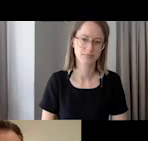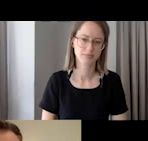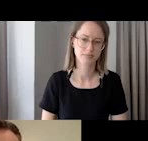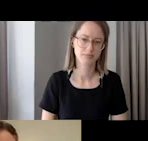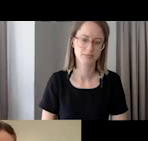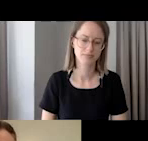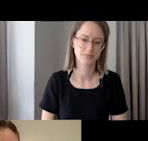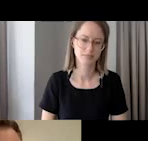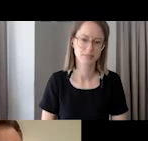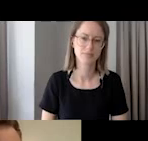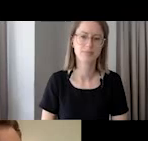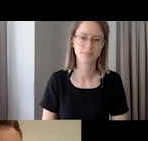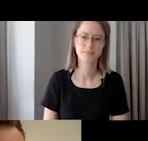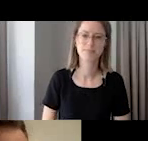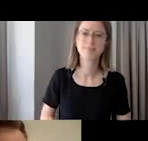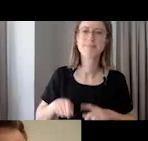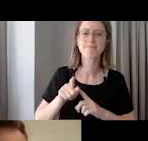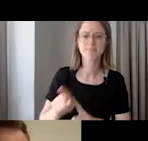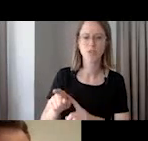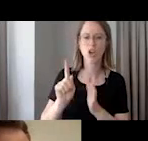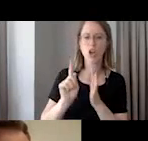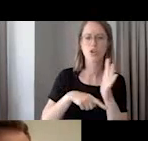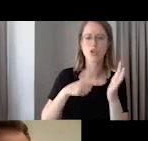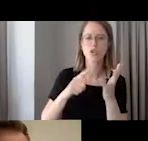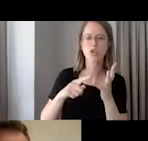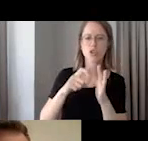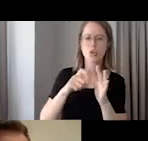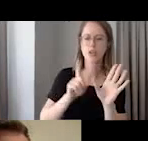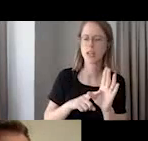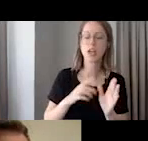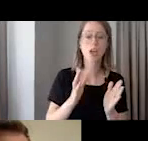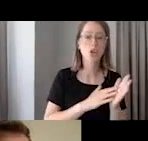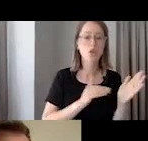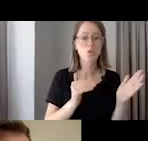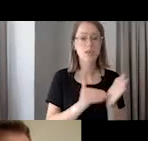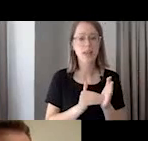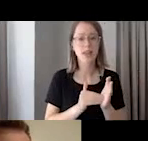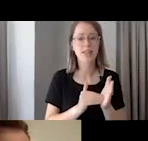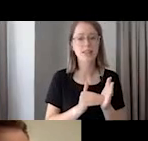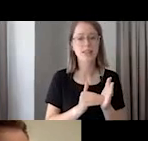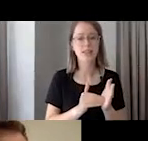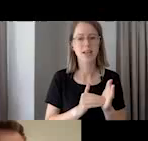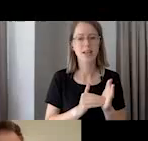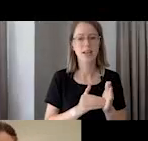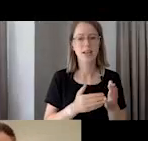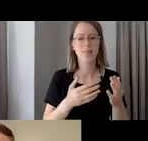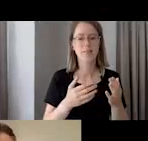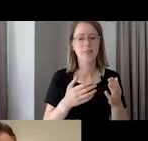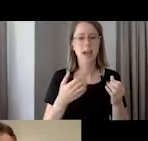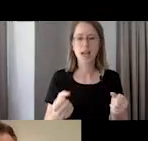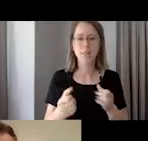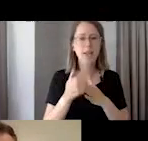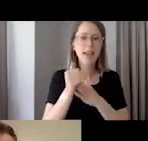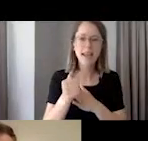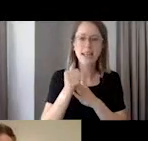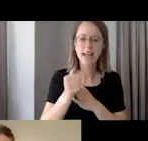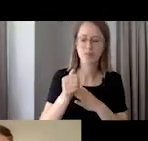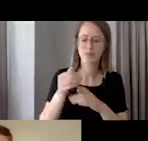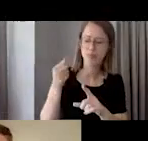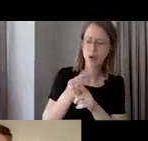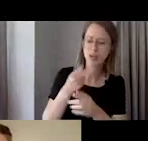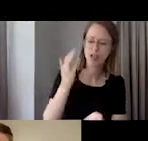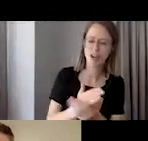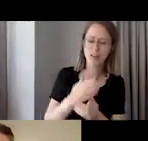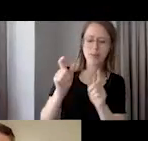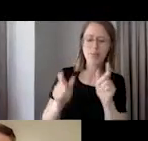On what Judy said, New Zealand has, as I said before, had and claimed a leadership role promoting the rights of persons with disabilities